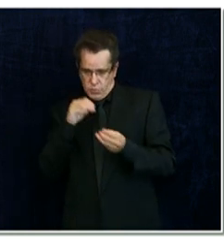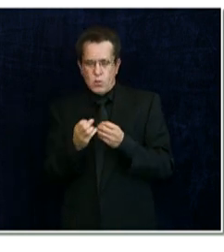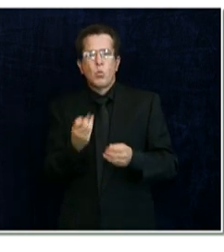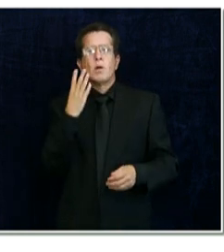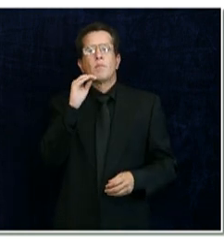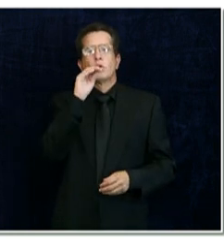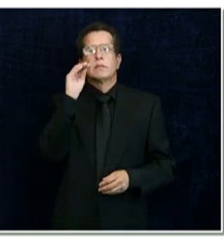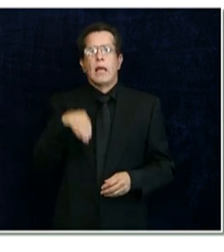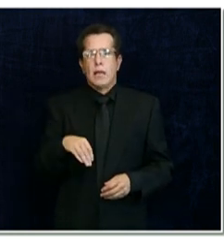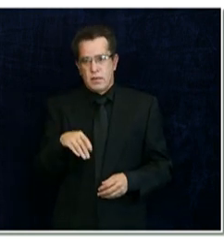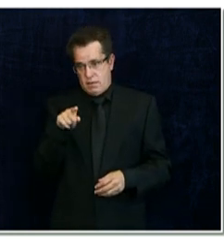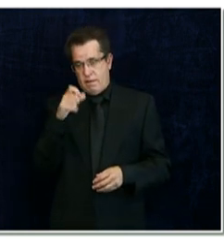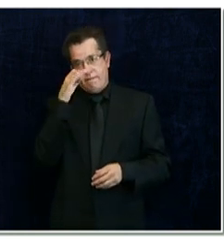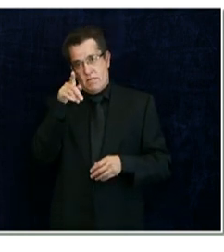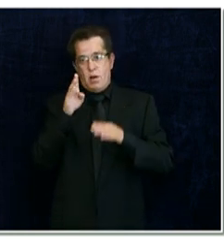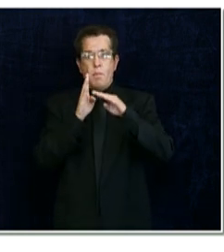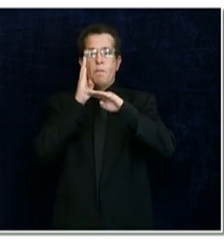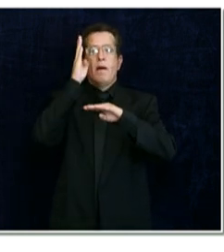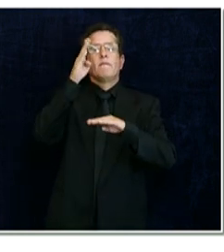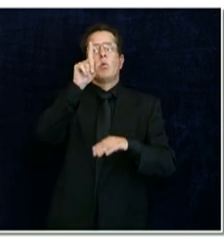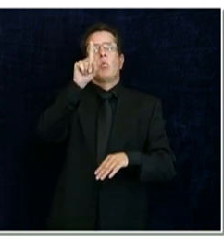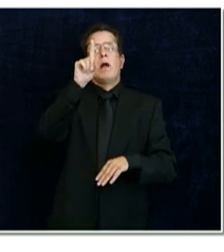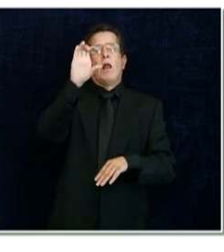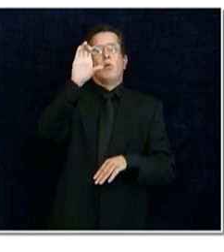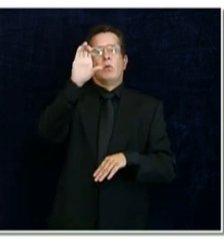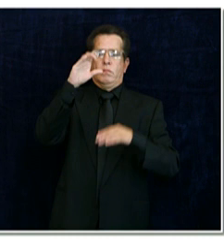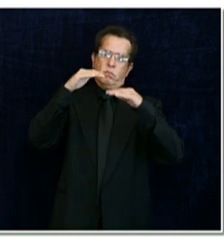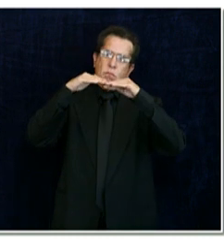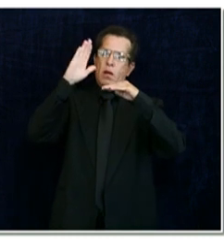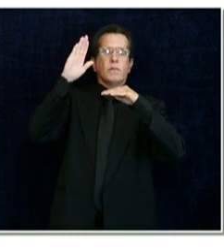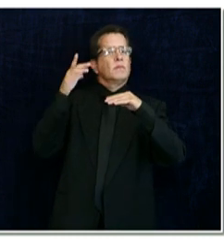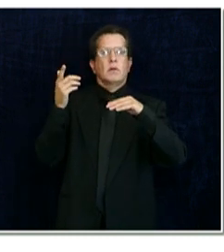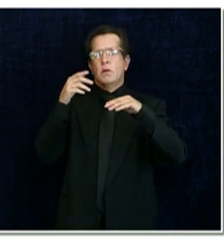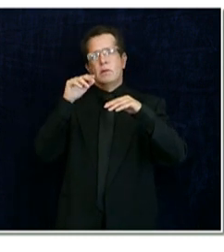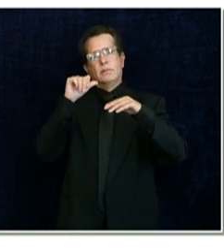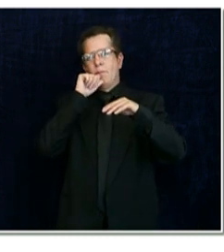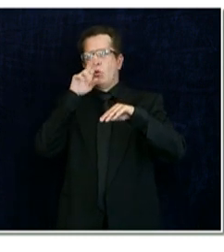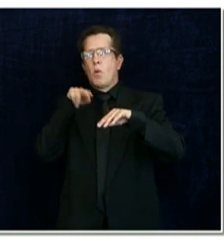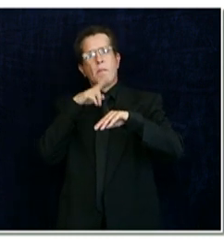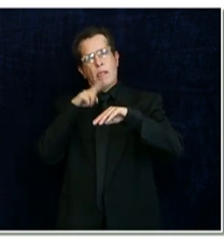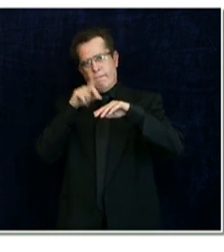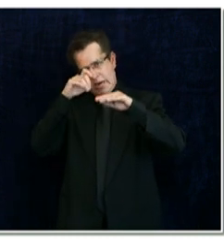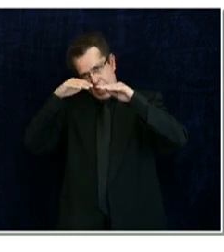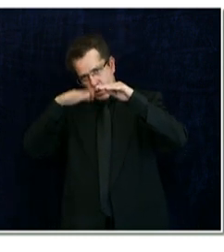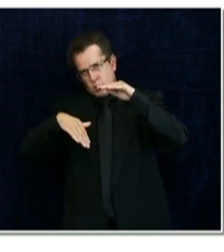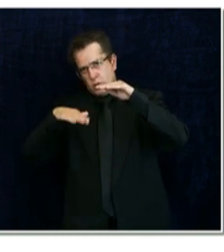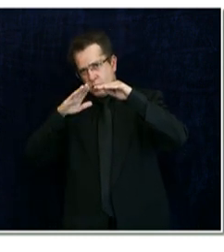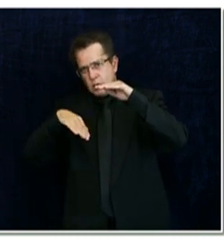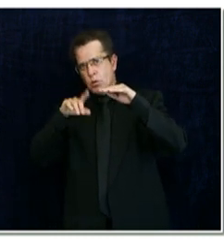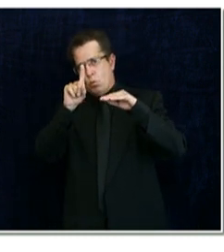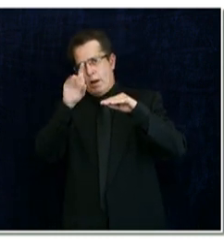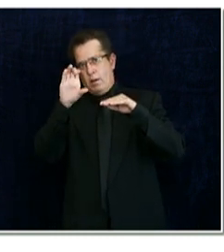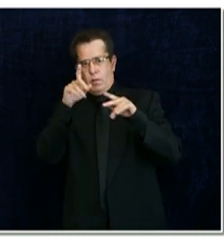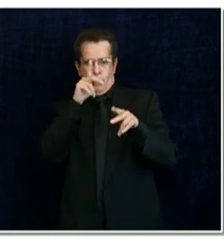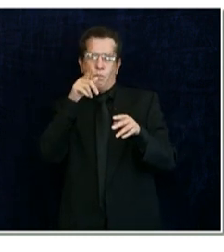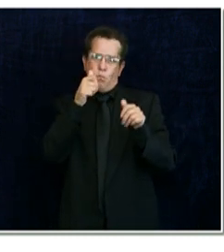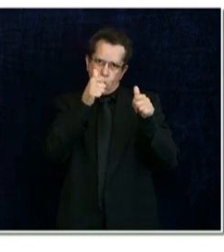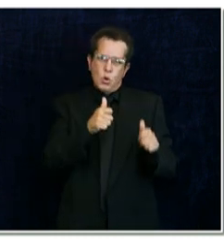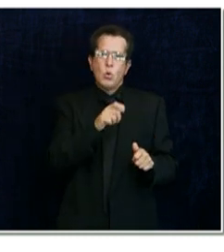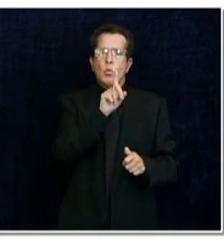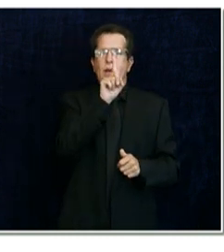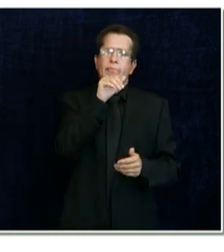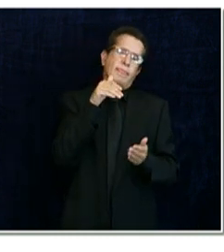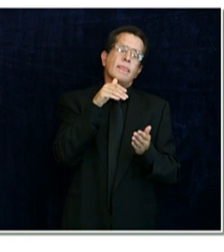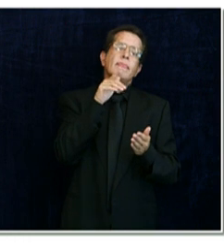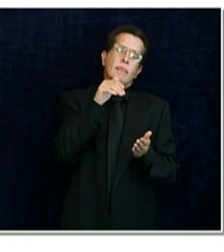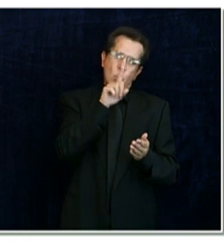is abnormal when it is above 100 cases per 100,000 population. The second is